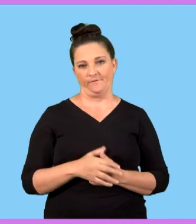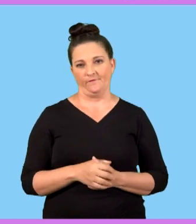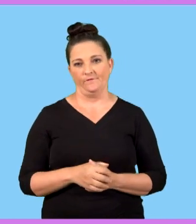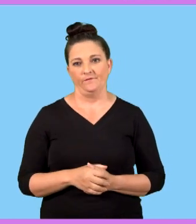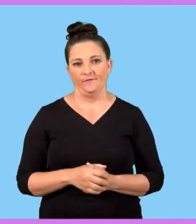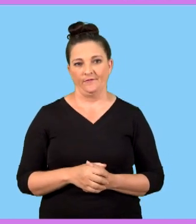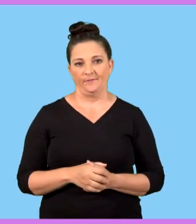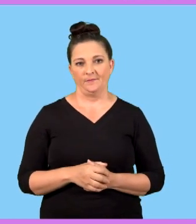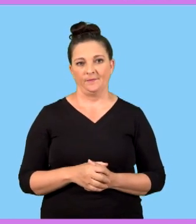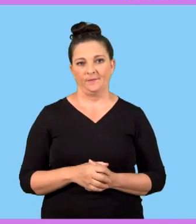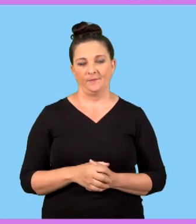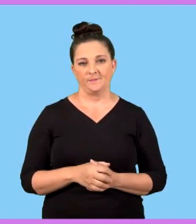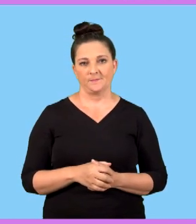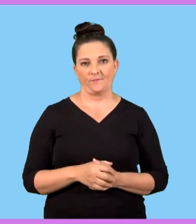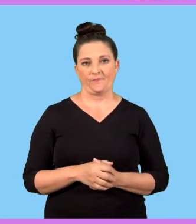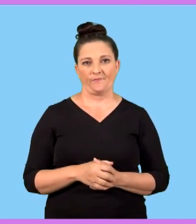1:1,5. All right,